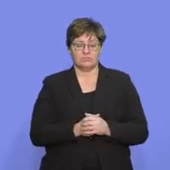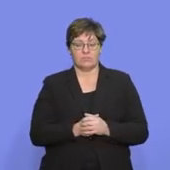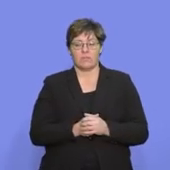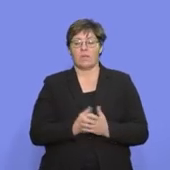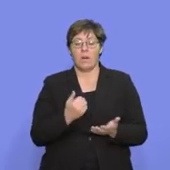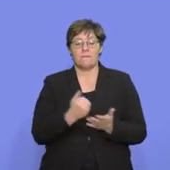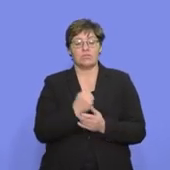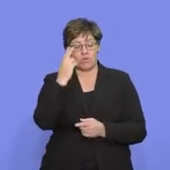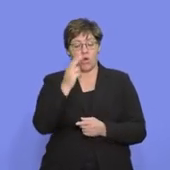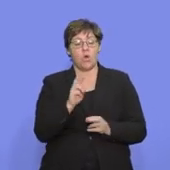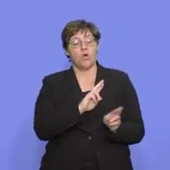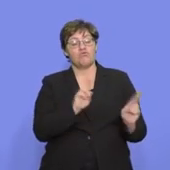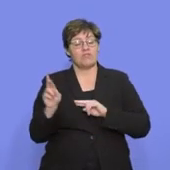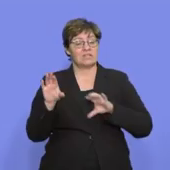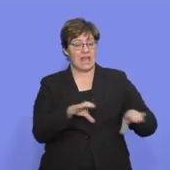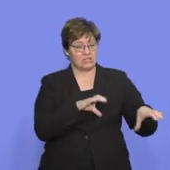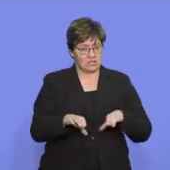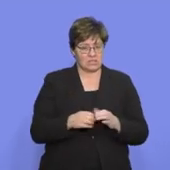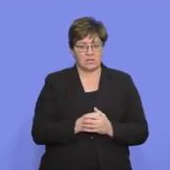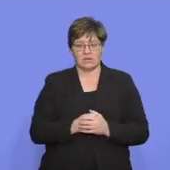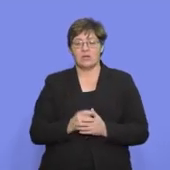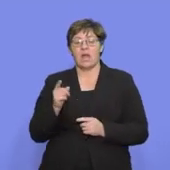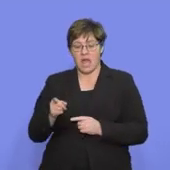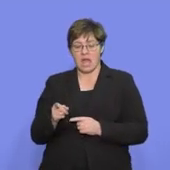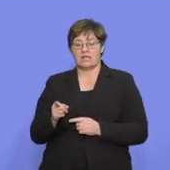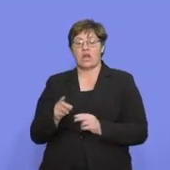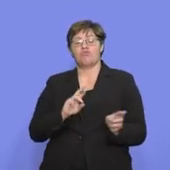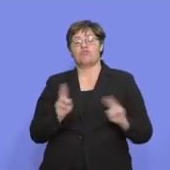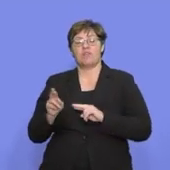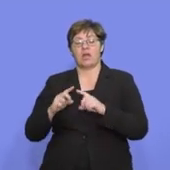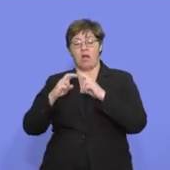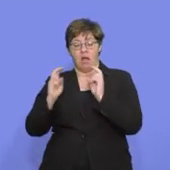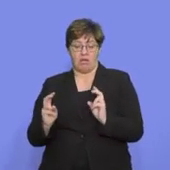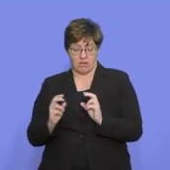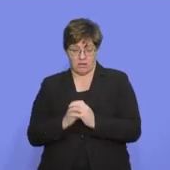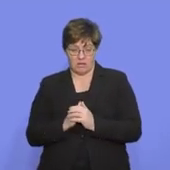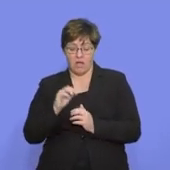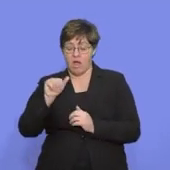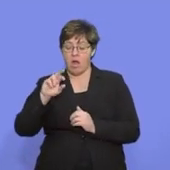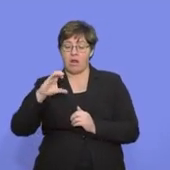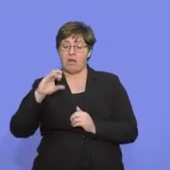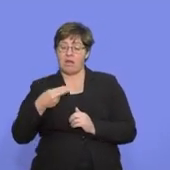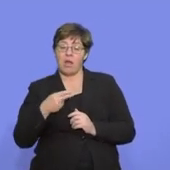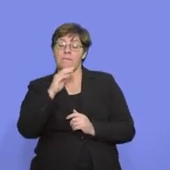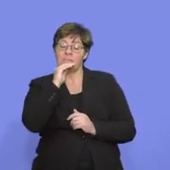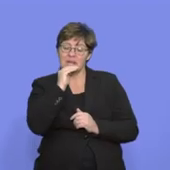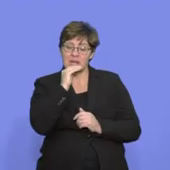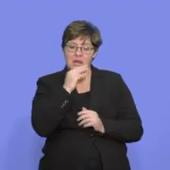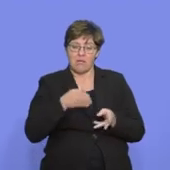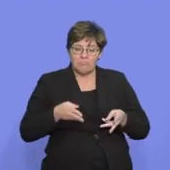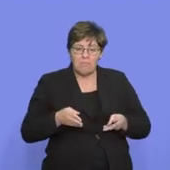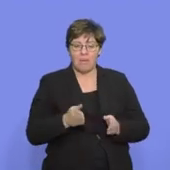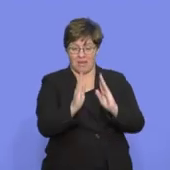difference between a reflex action and a reflex arc. Arc is the pathway along an impulse